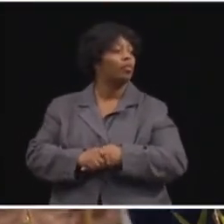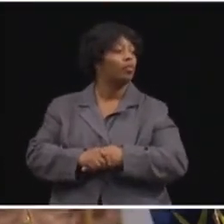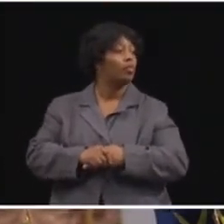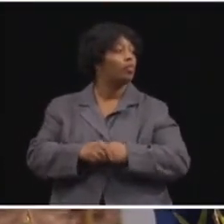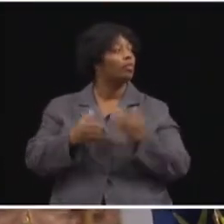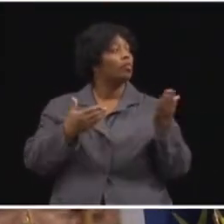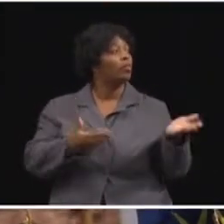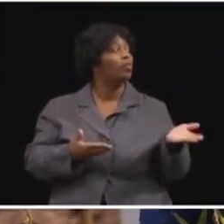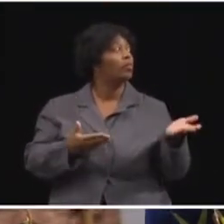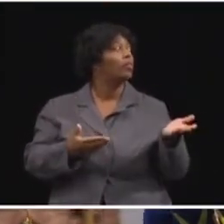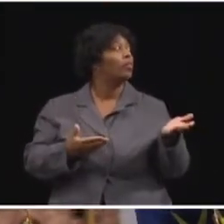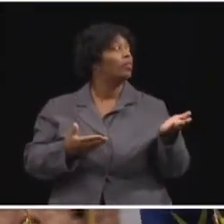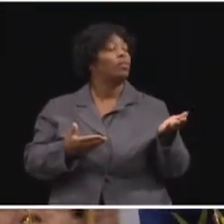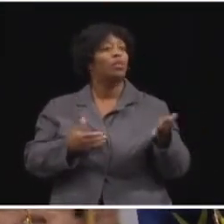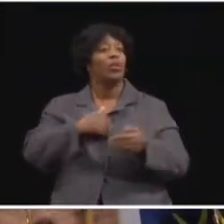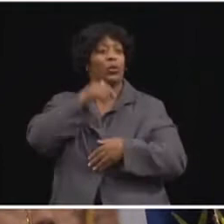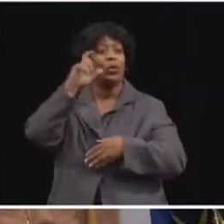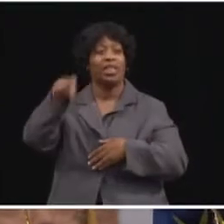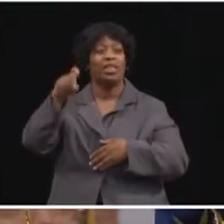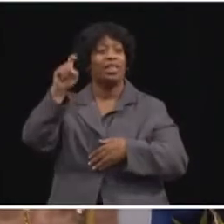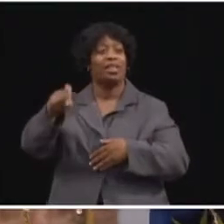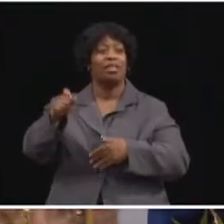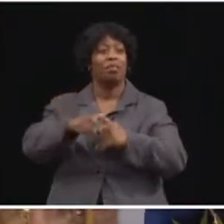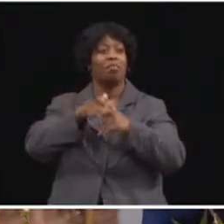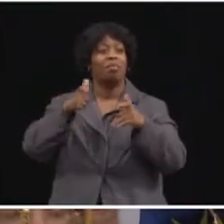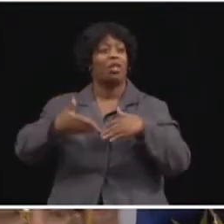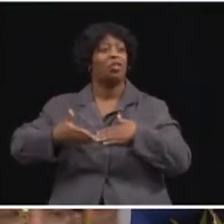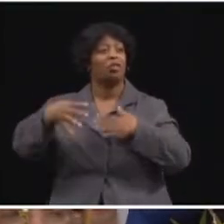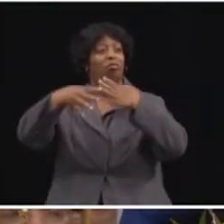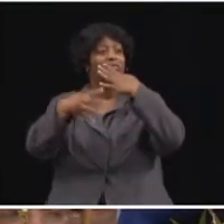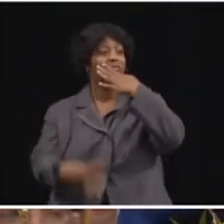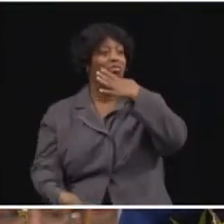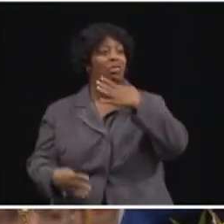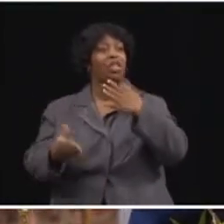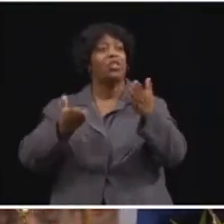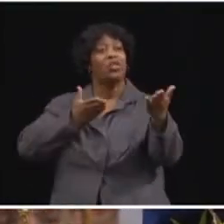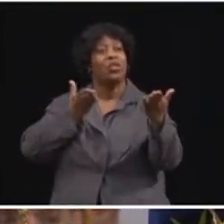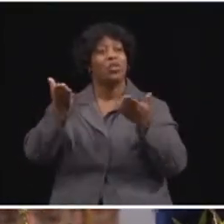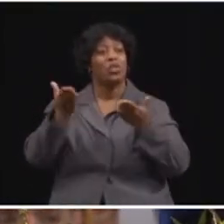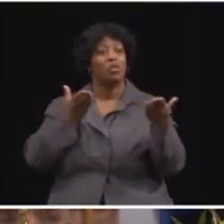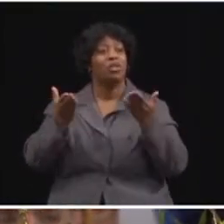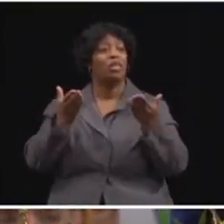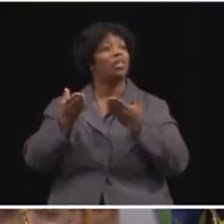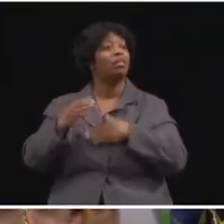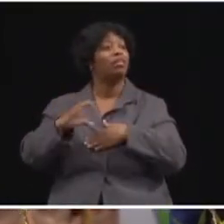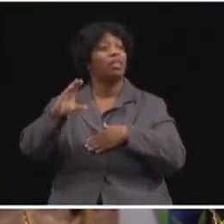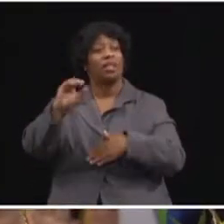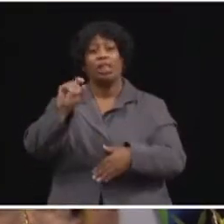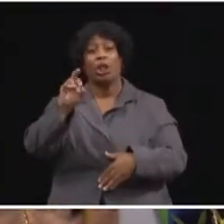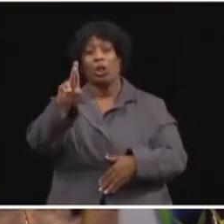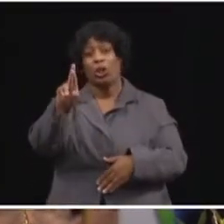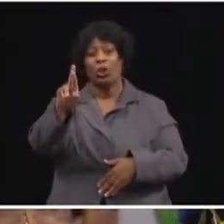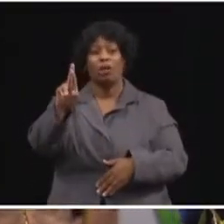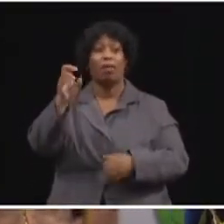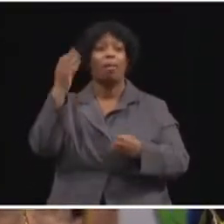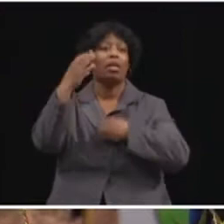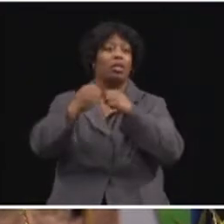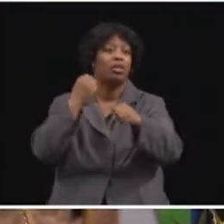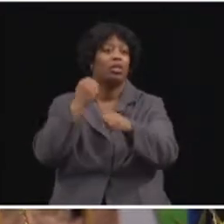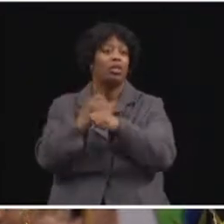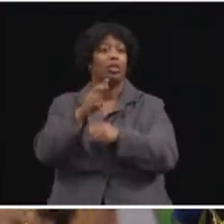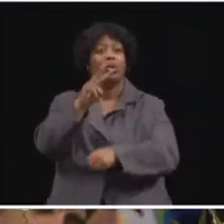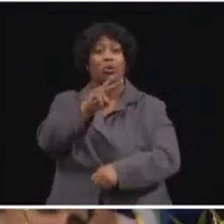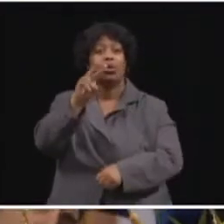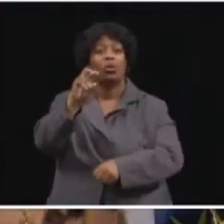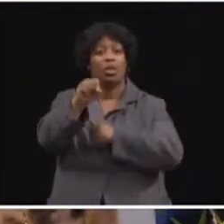Eric doesn't need a long introduction. Many of you know he served us as a state senator for many years. He served 22